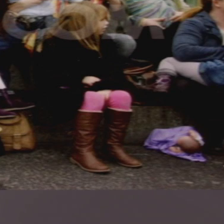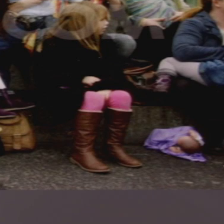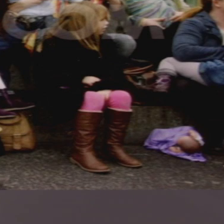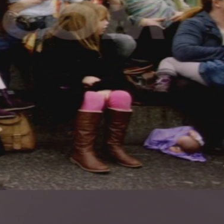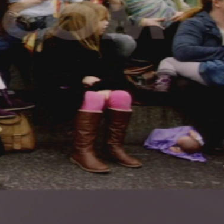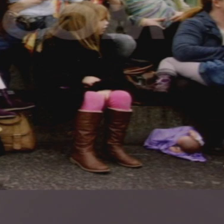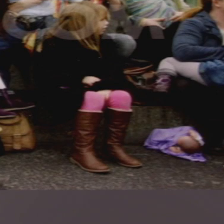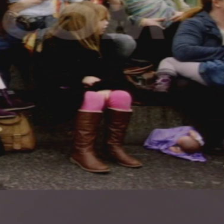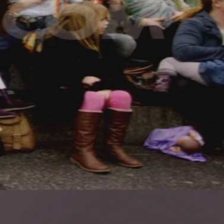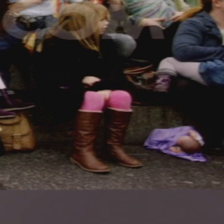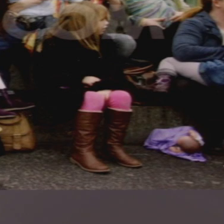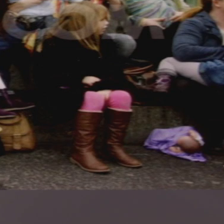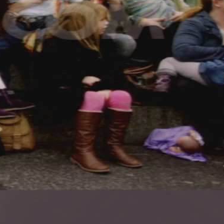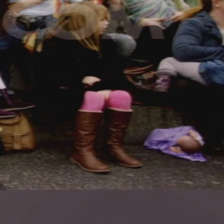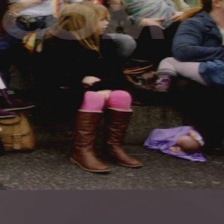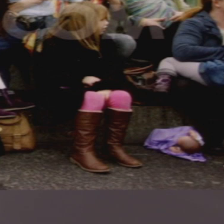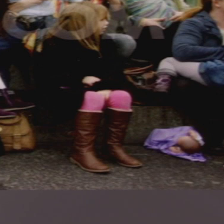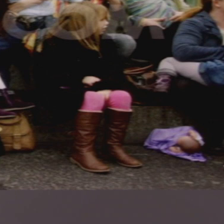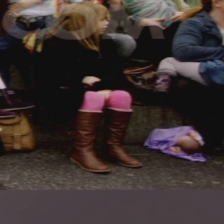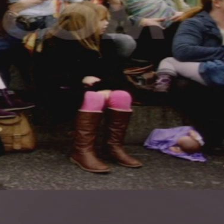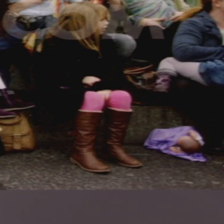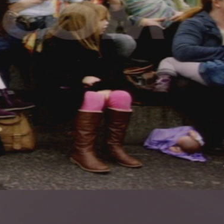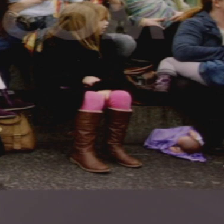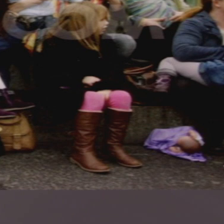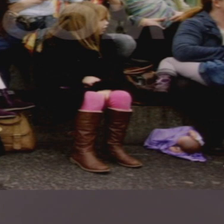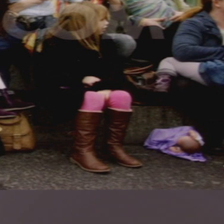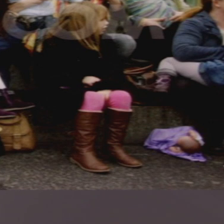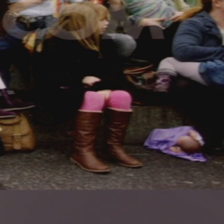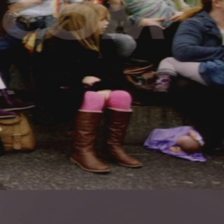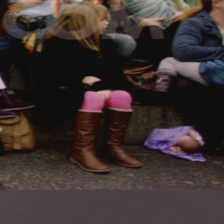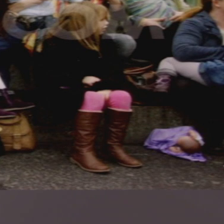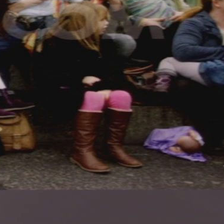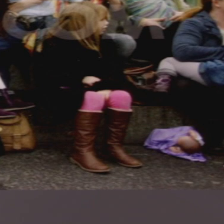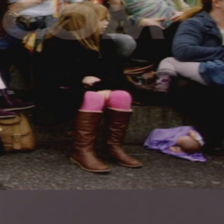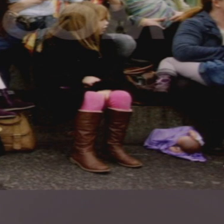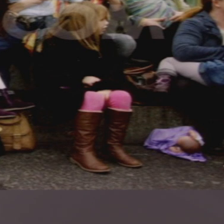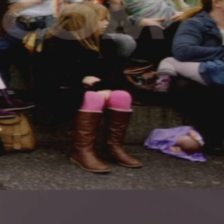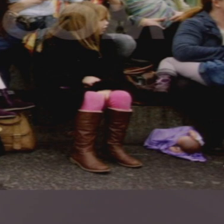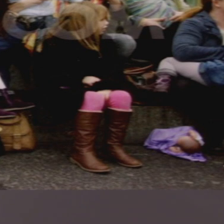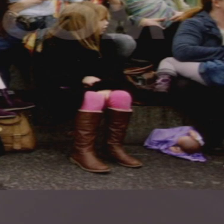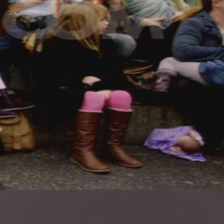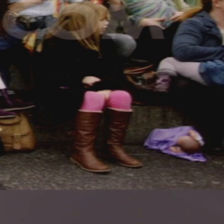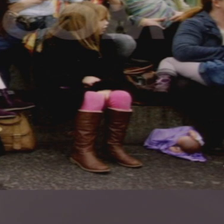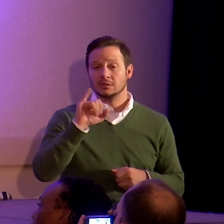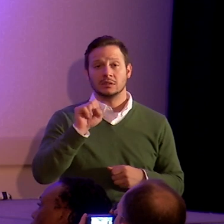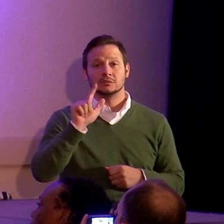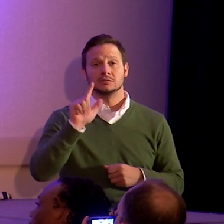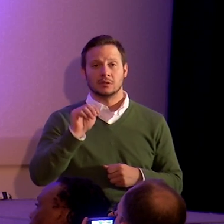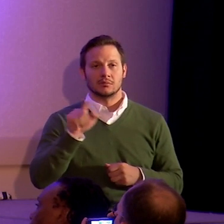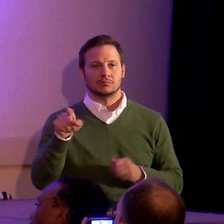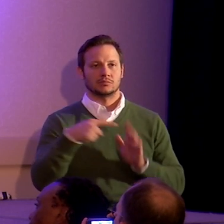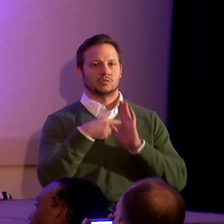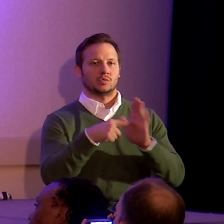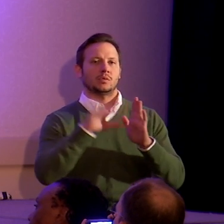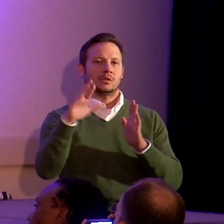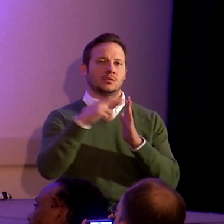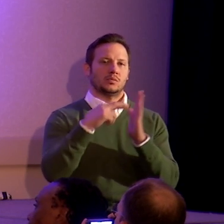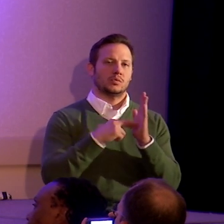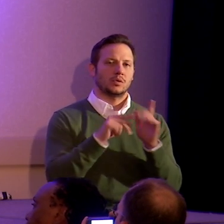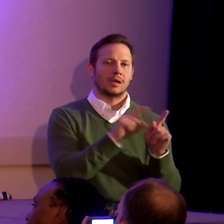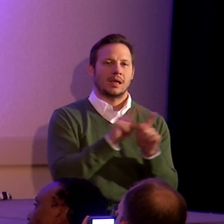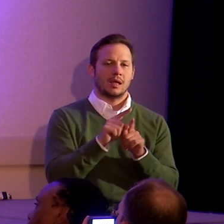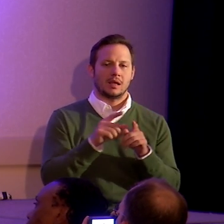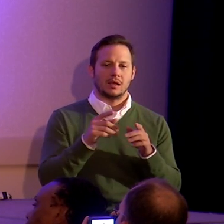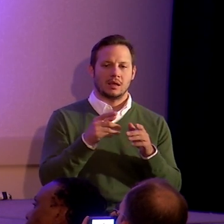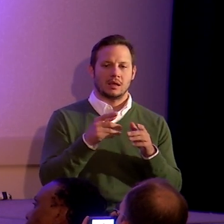used to regulate, control, and suppress. Whilst Islamists often portray their rule as a prescription